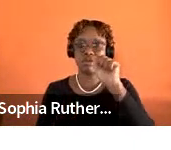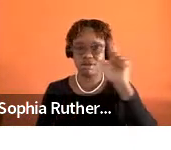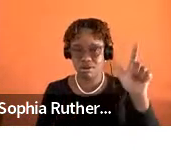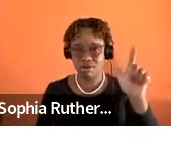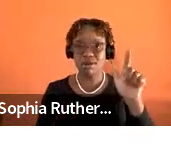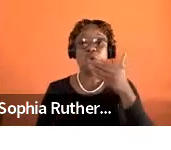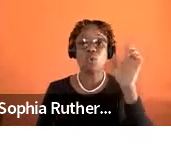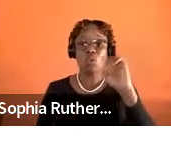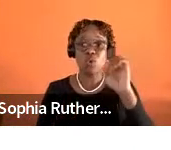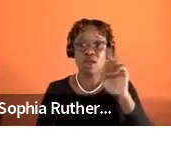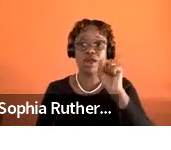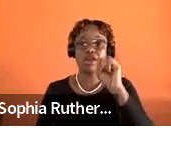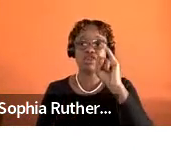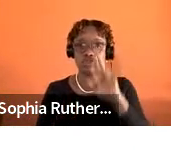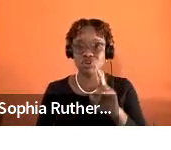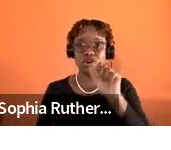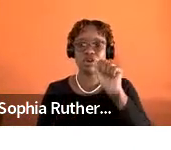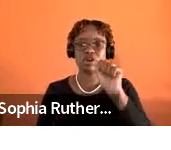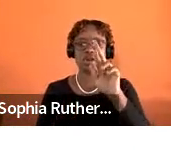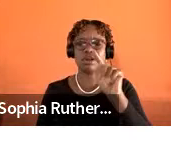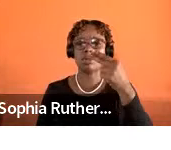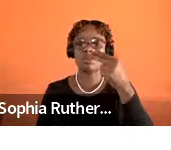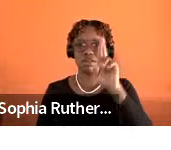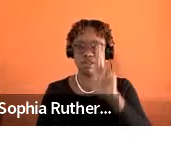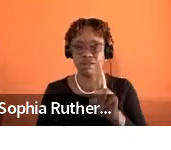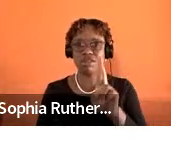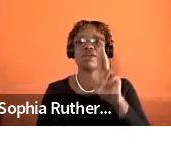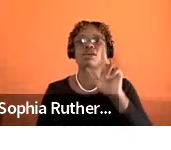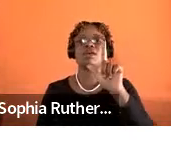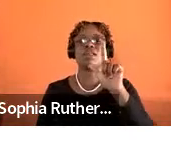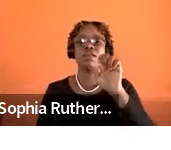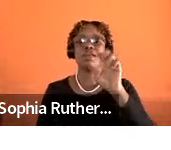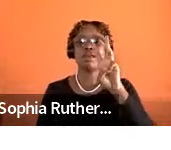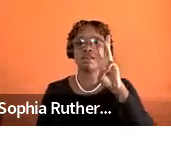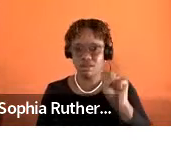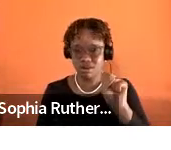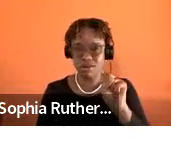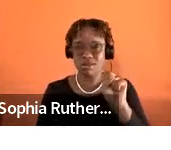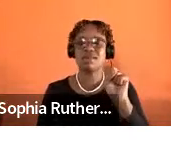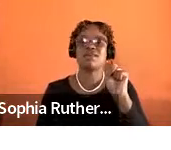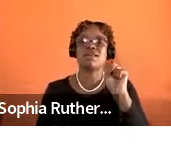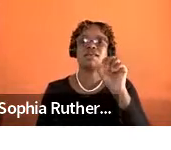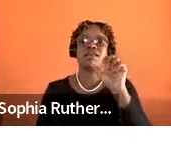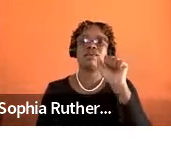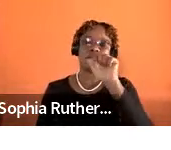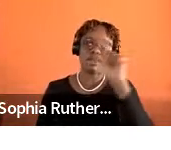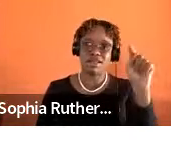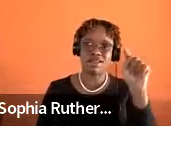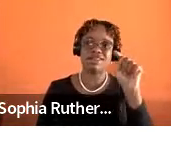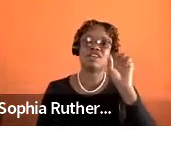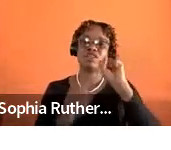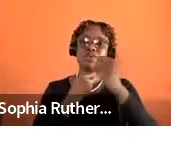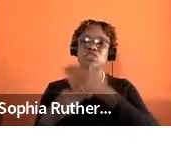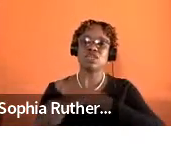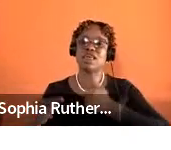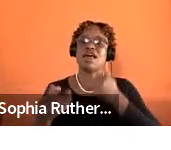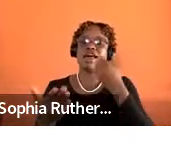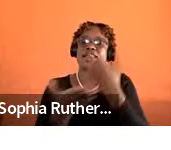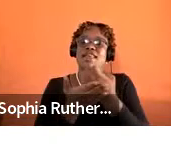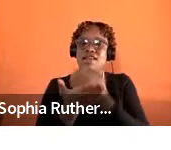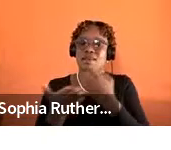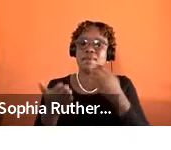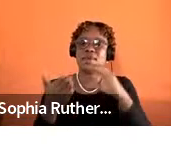Lewis Institute of Social and Economic Studies at the St.